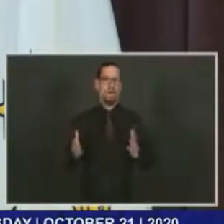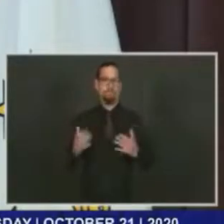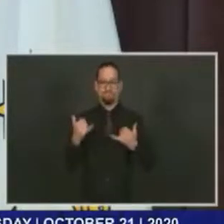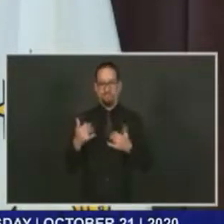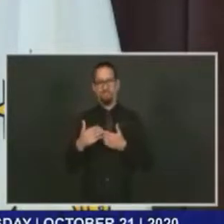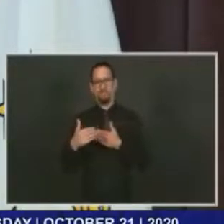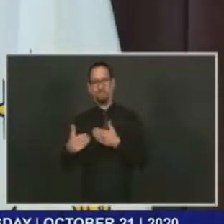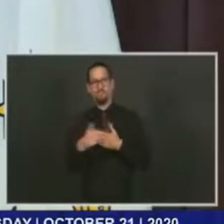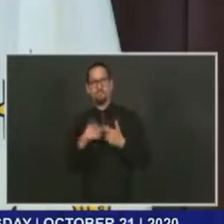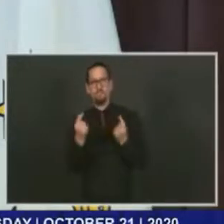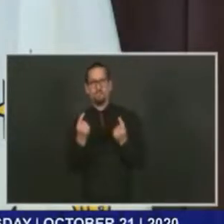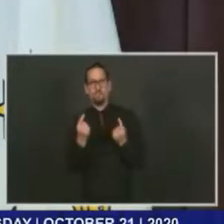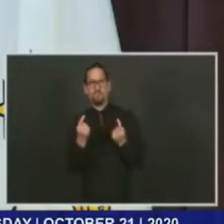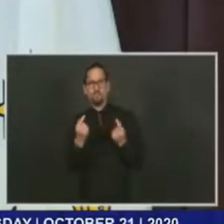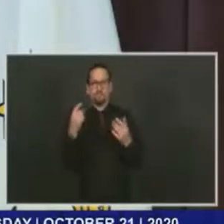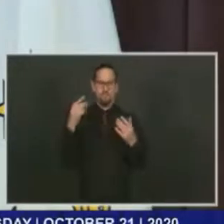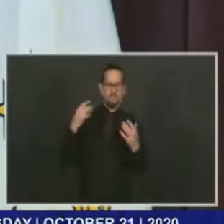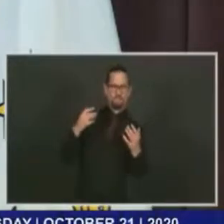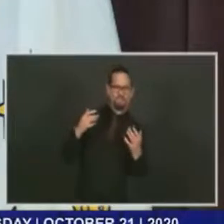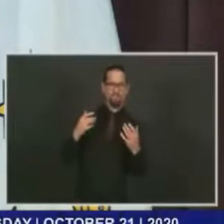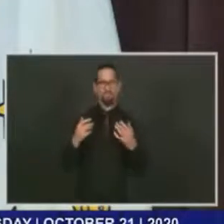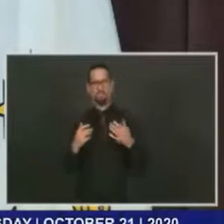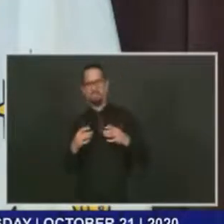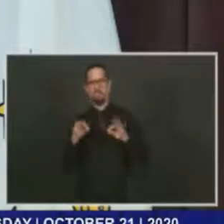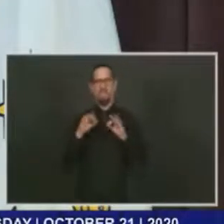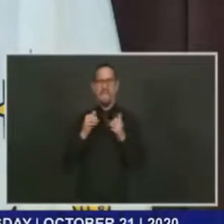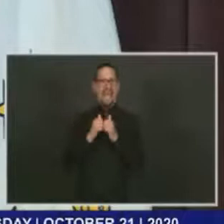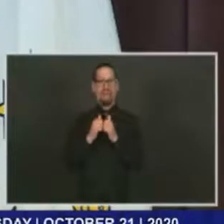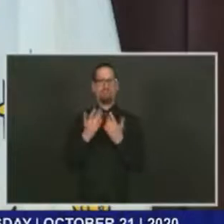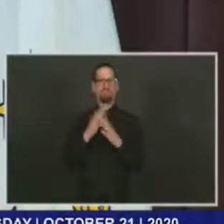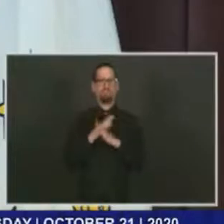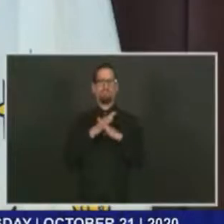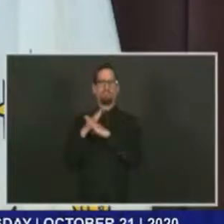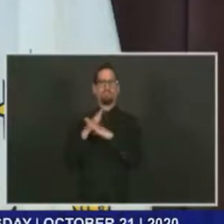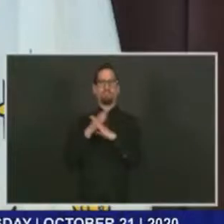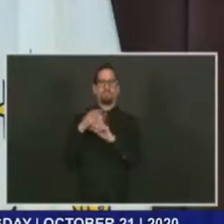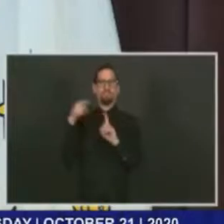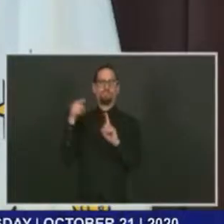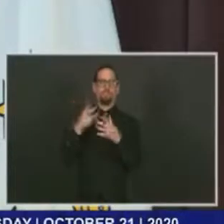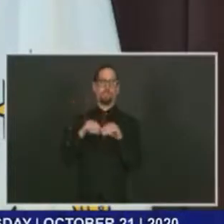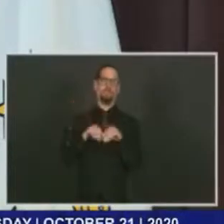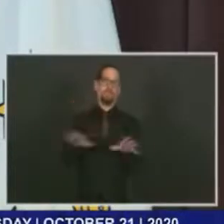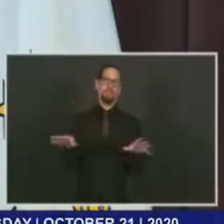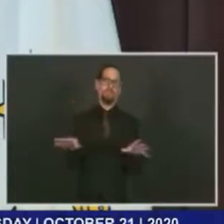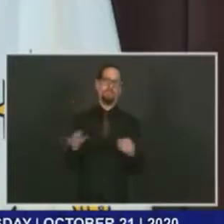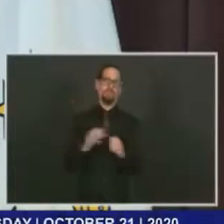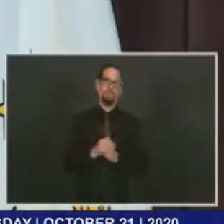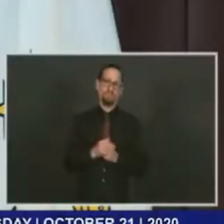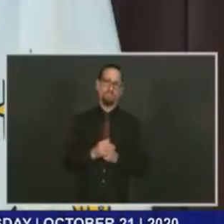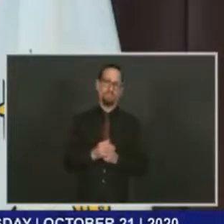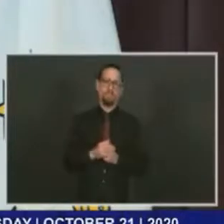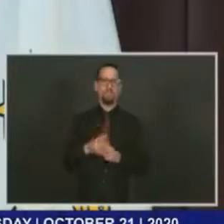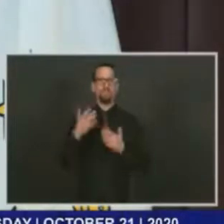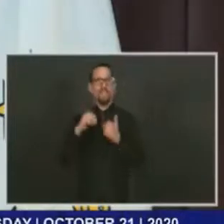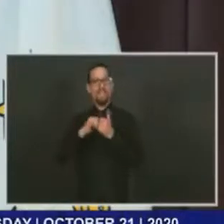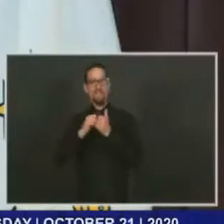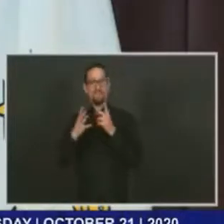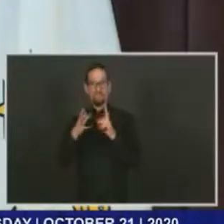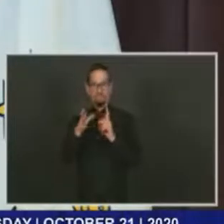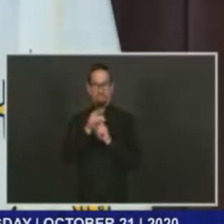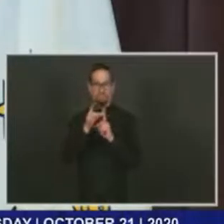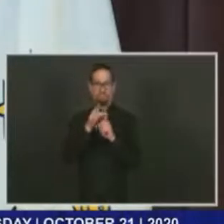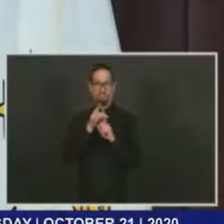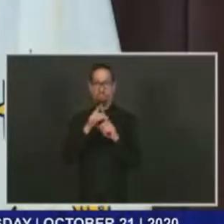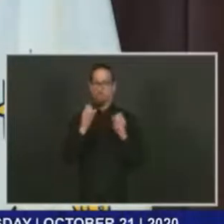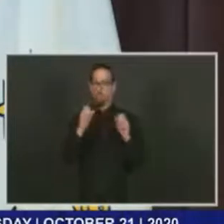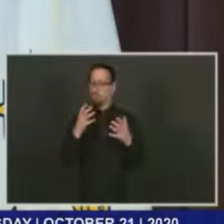our effort to stop transmission of coronavirus and to stop the increases in cases. We